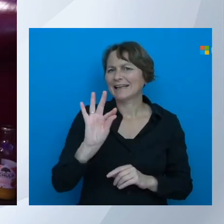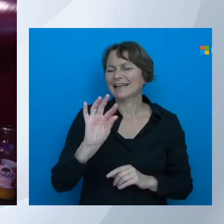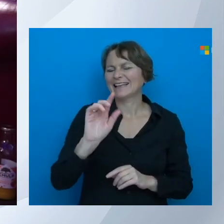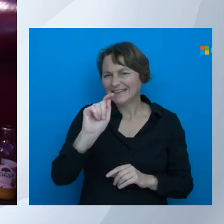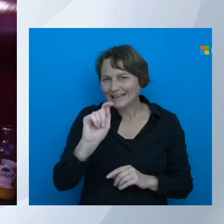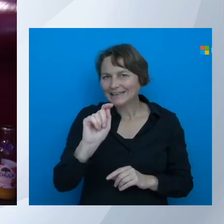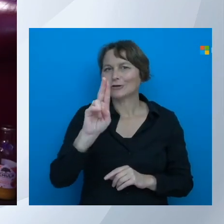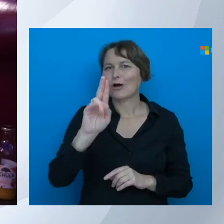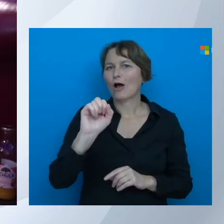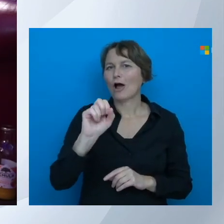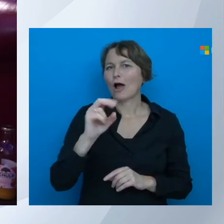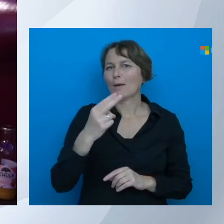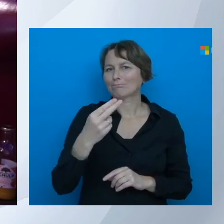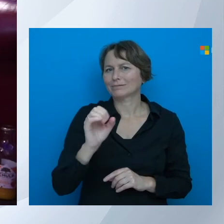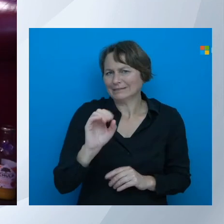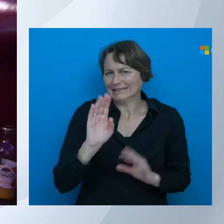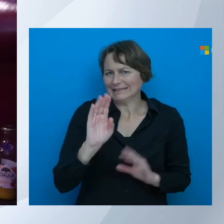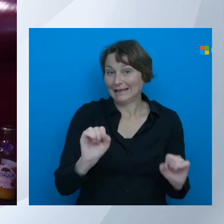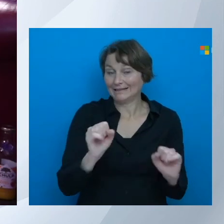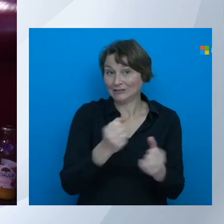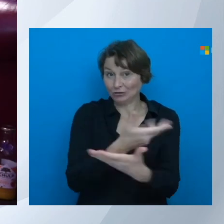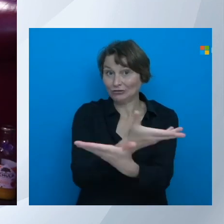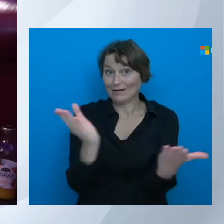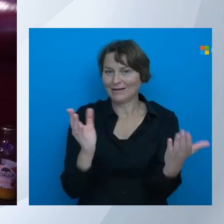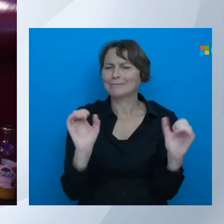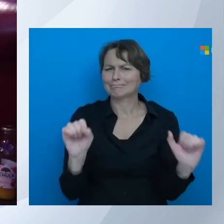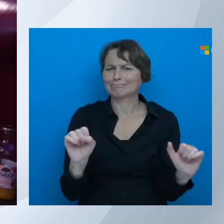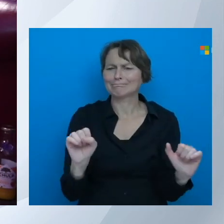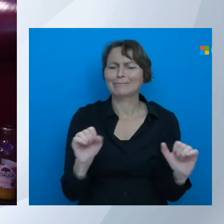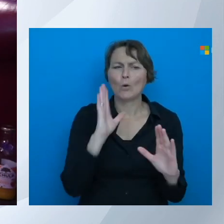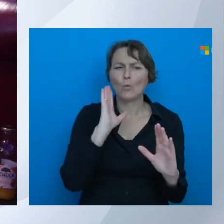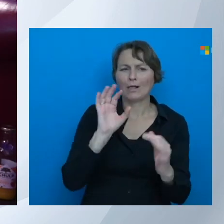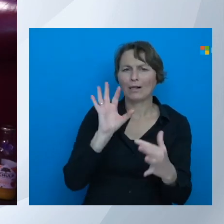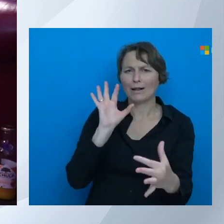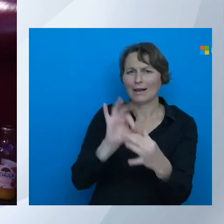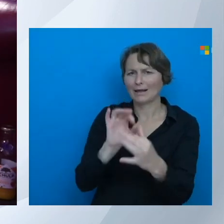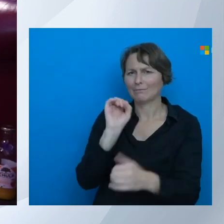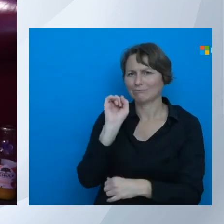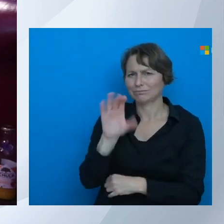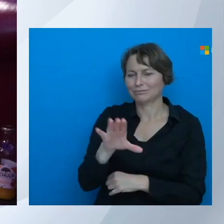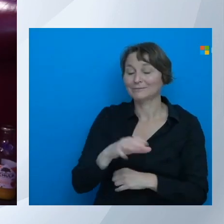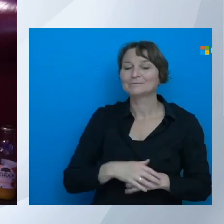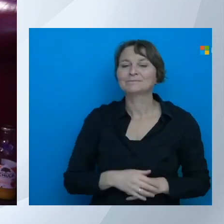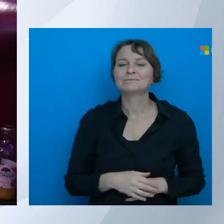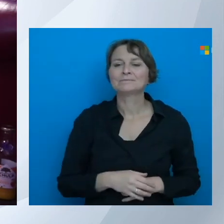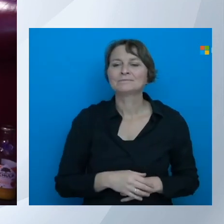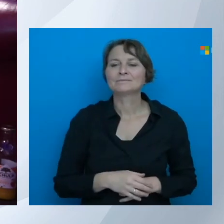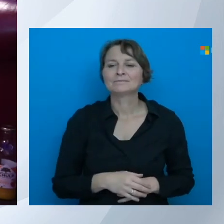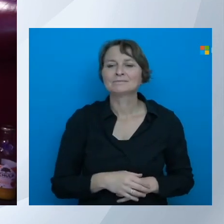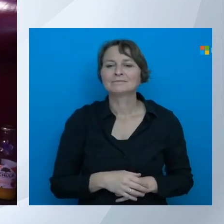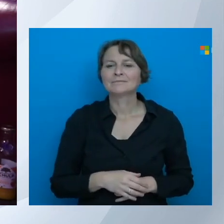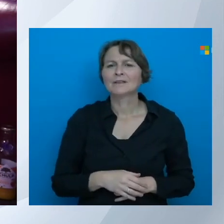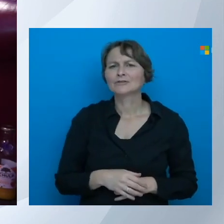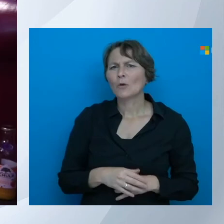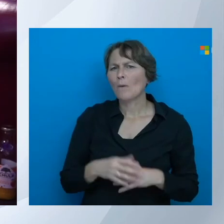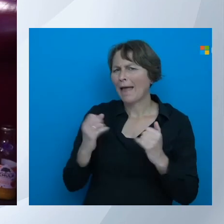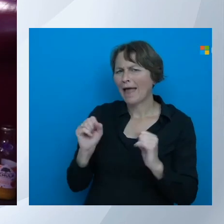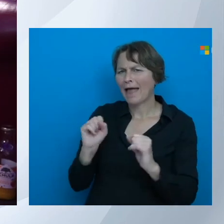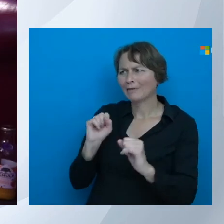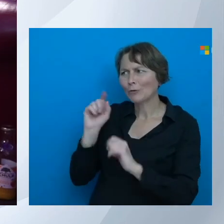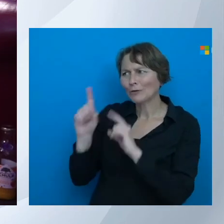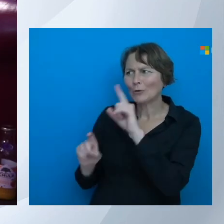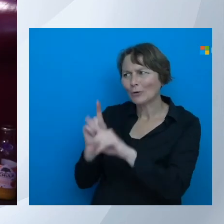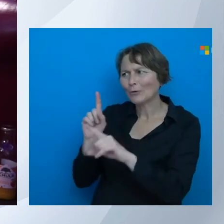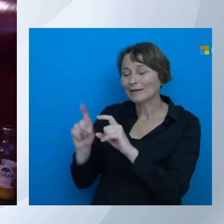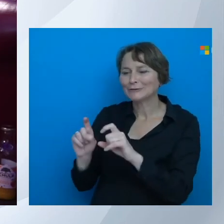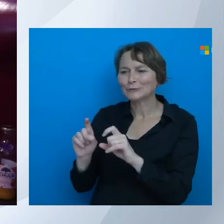your laptop again. And there were 2 questions actually, or there were more questions so you should definitely jump into the chat